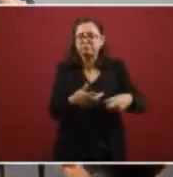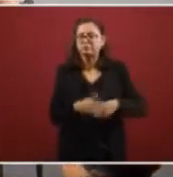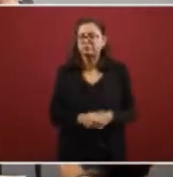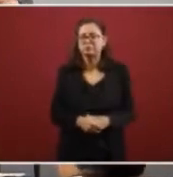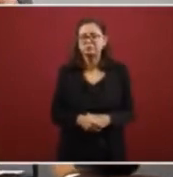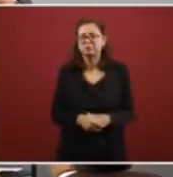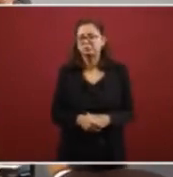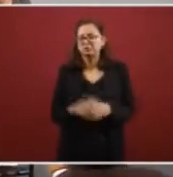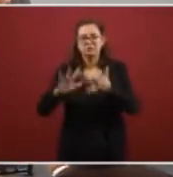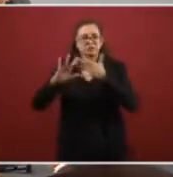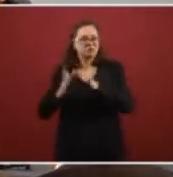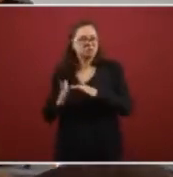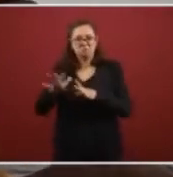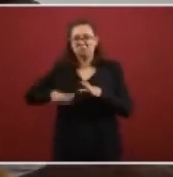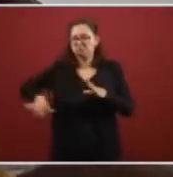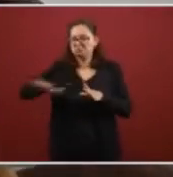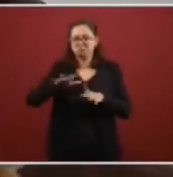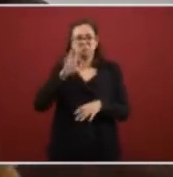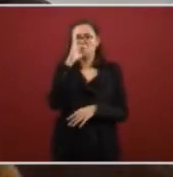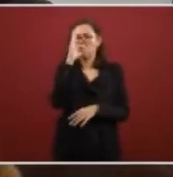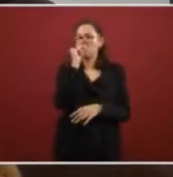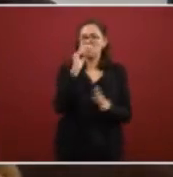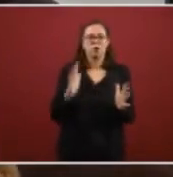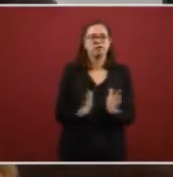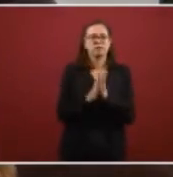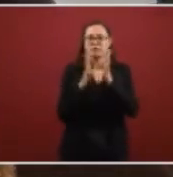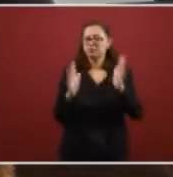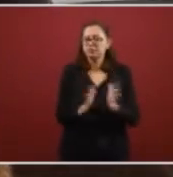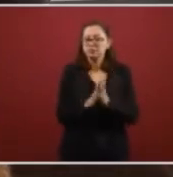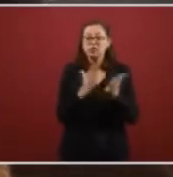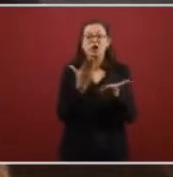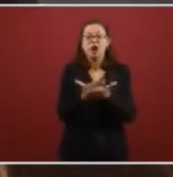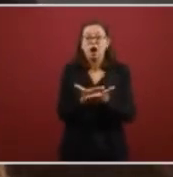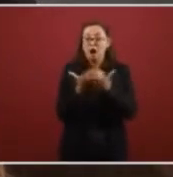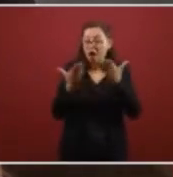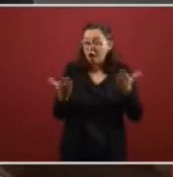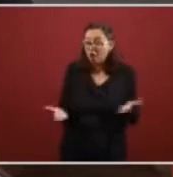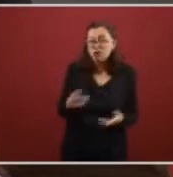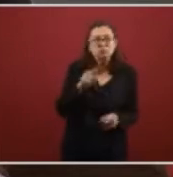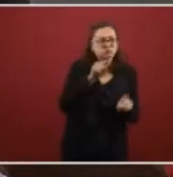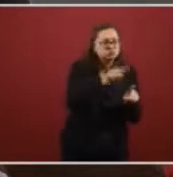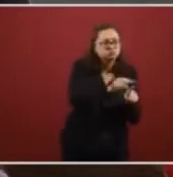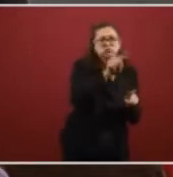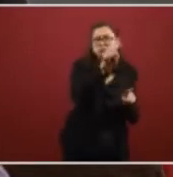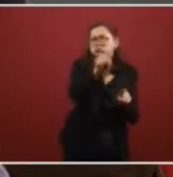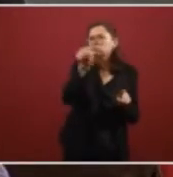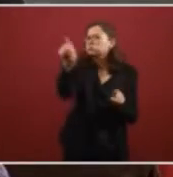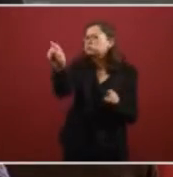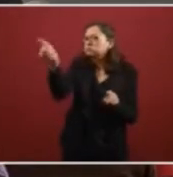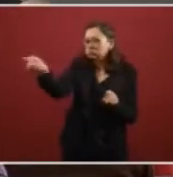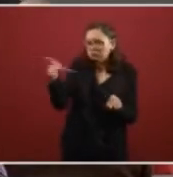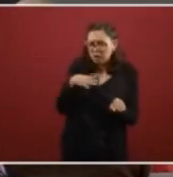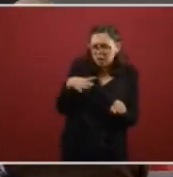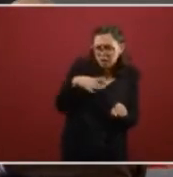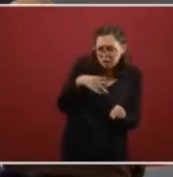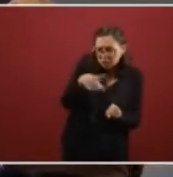media. There weren't the web people. Now we have people from